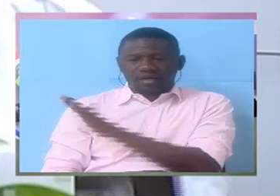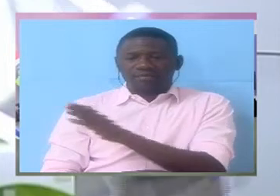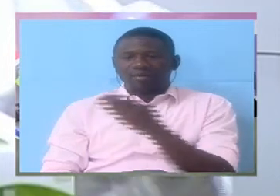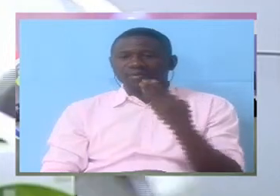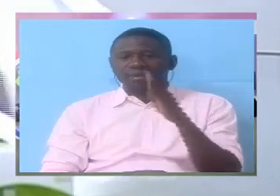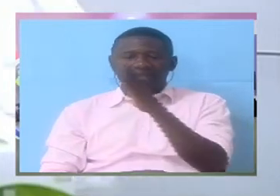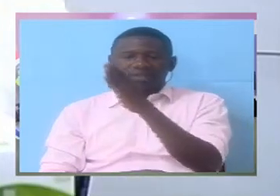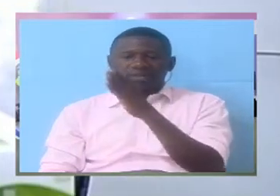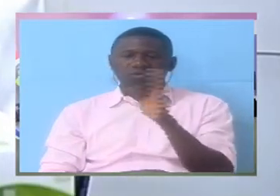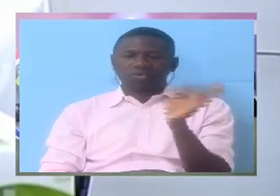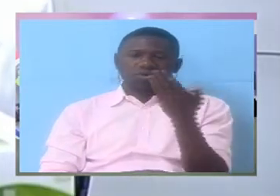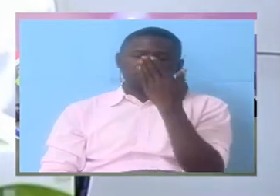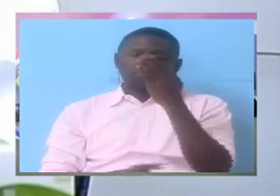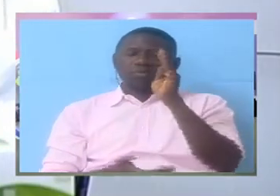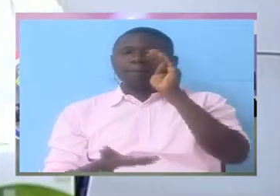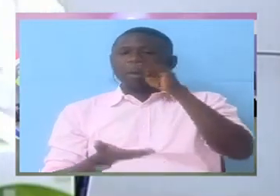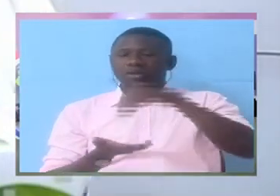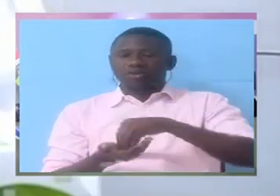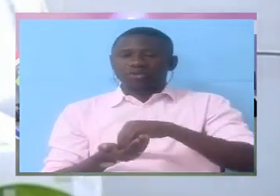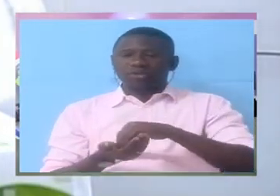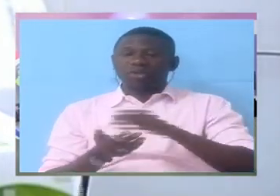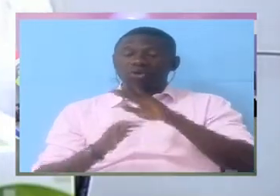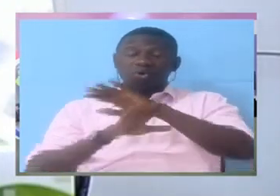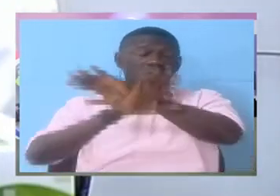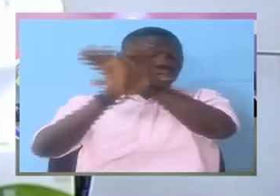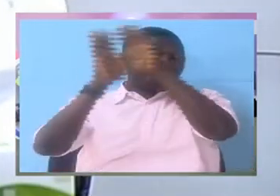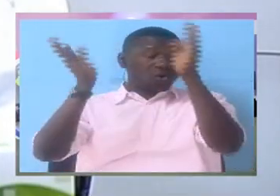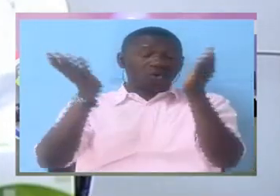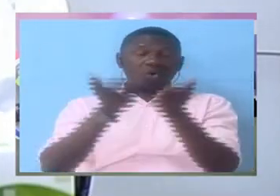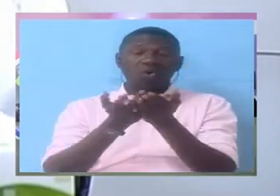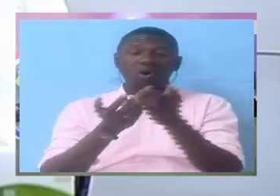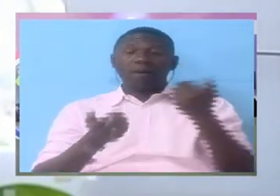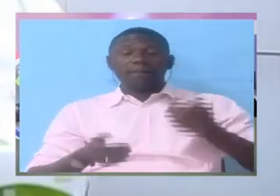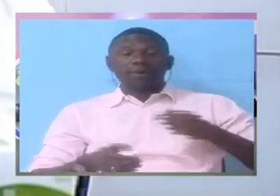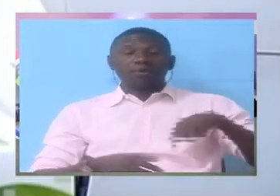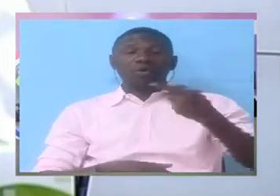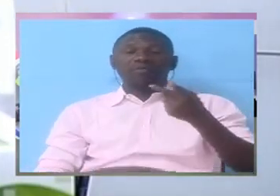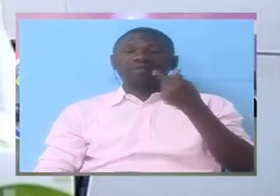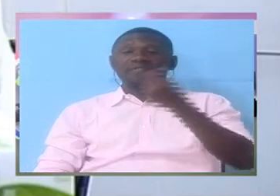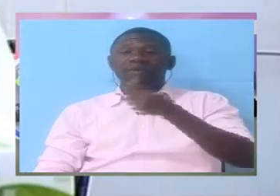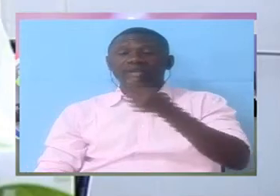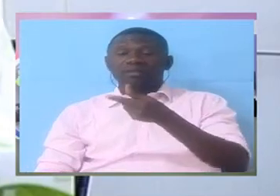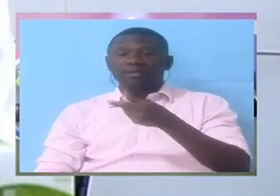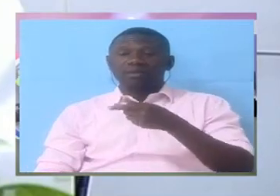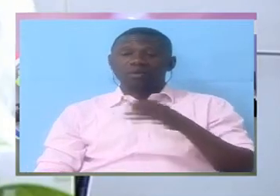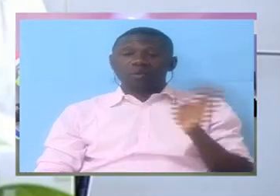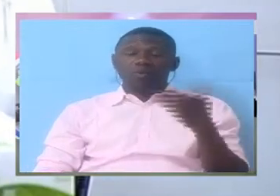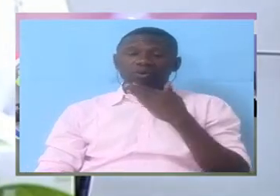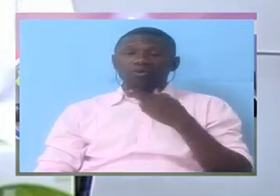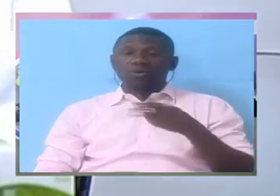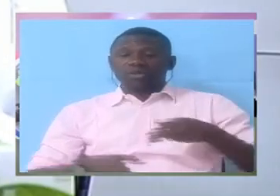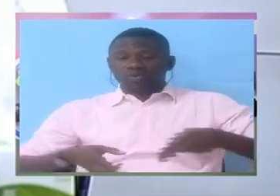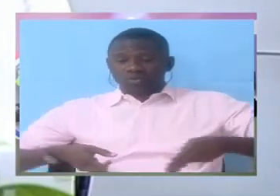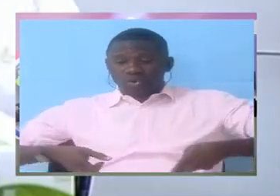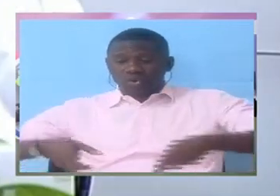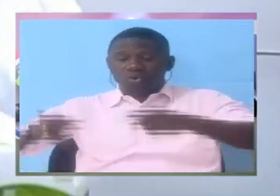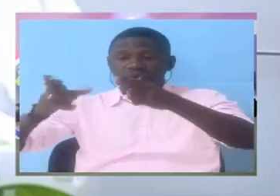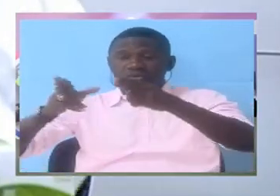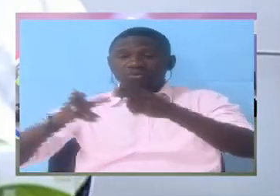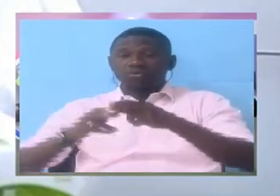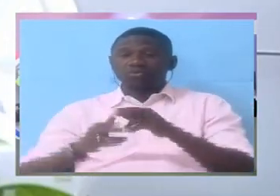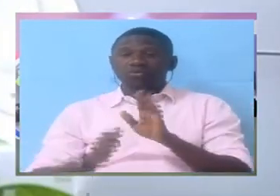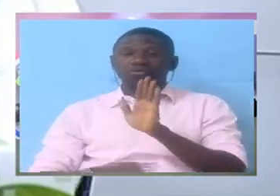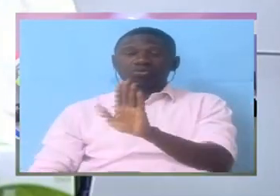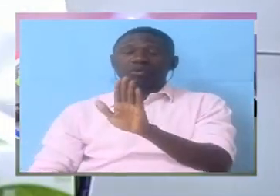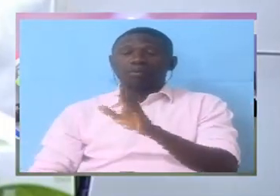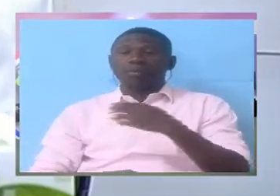Basse, Banjul. The whole village went on the highway to stop